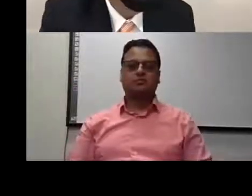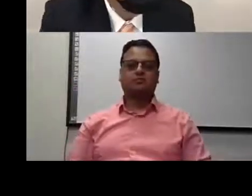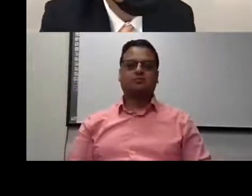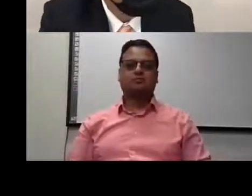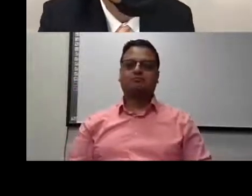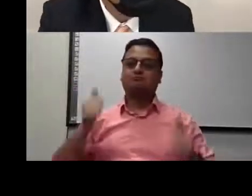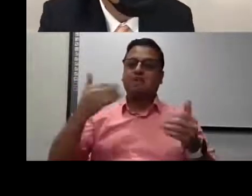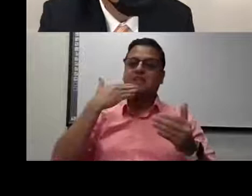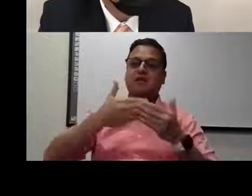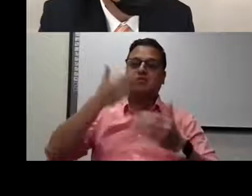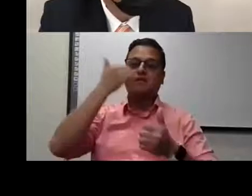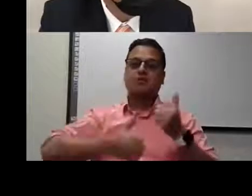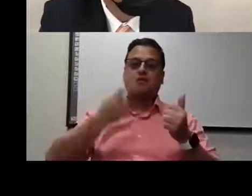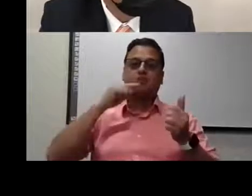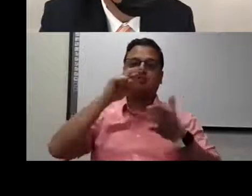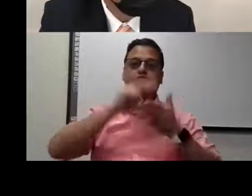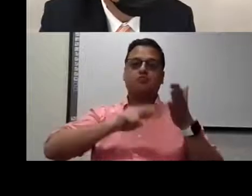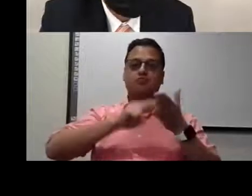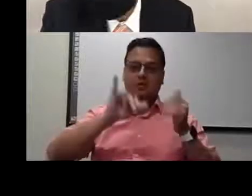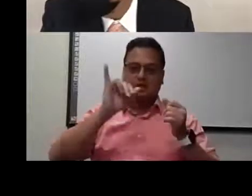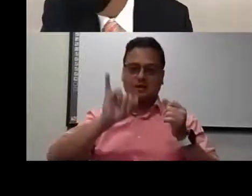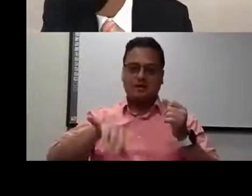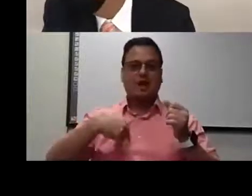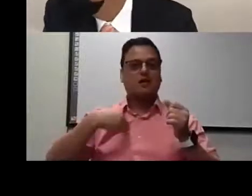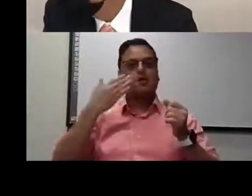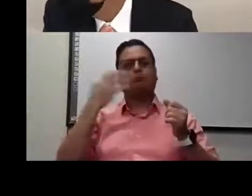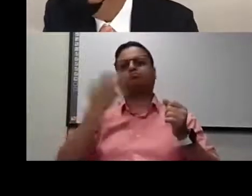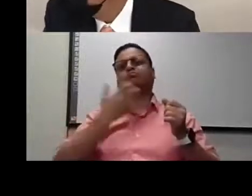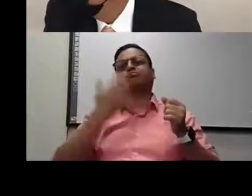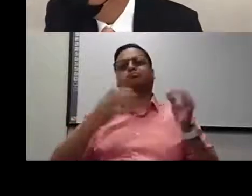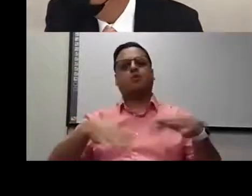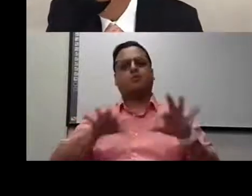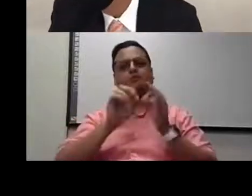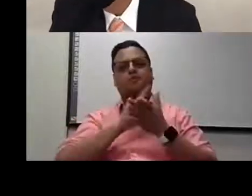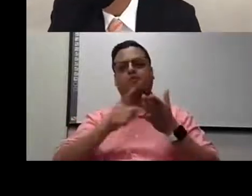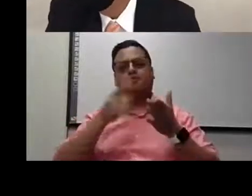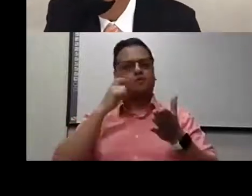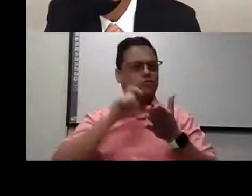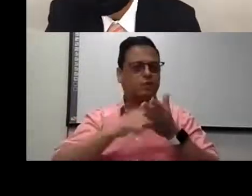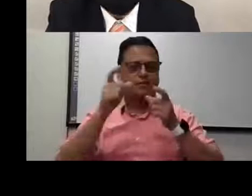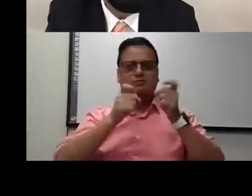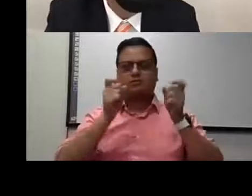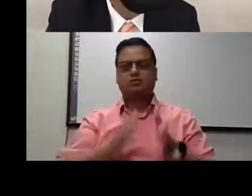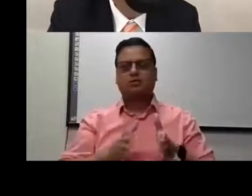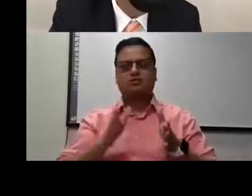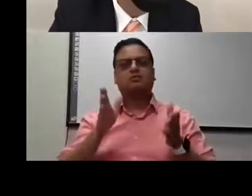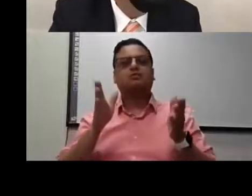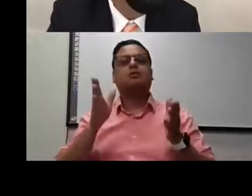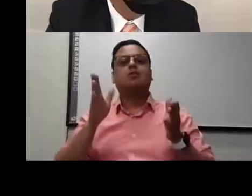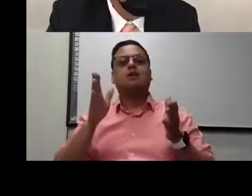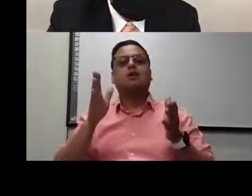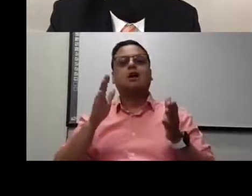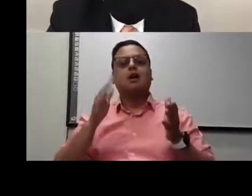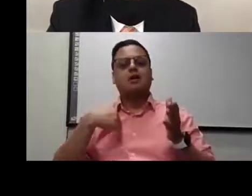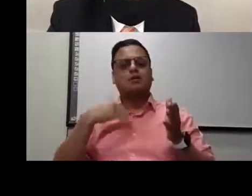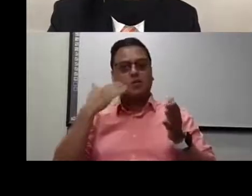great, thank you everyone for reading this resolution. I know it's a really important week to recognize our administrators. I know this is up for a